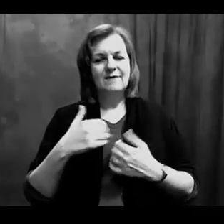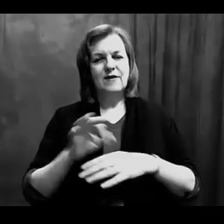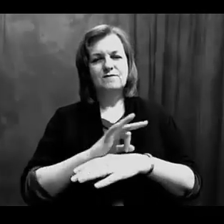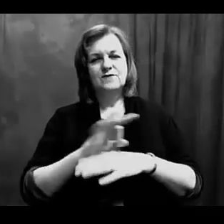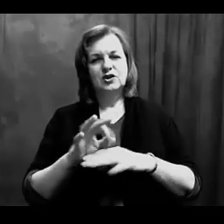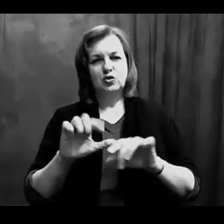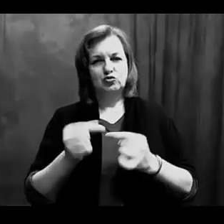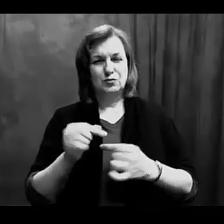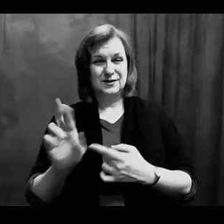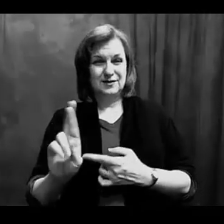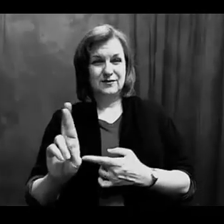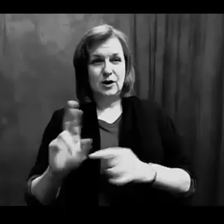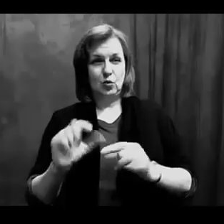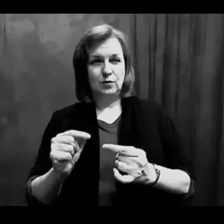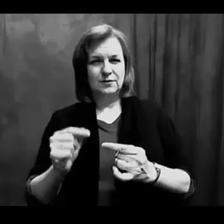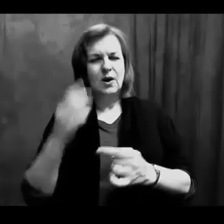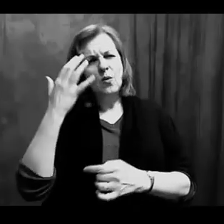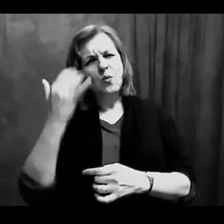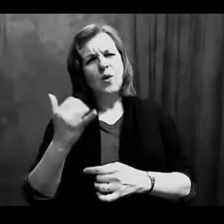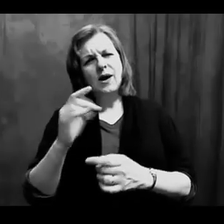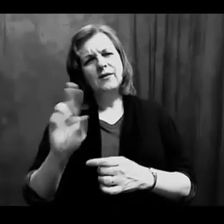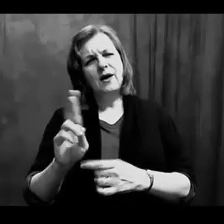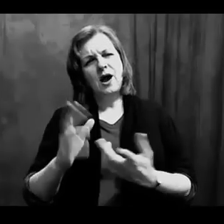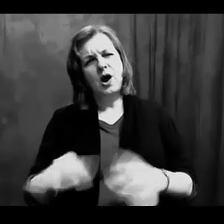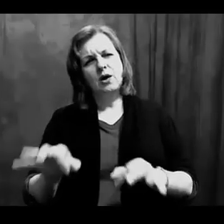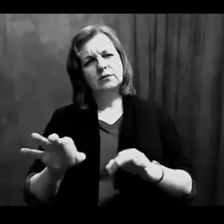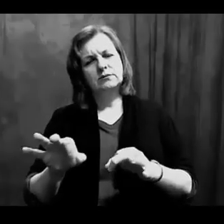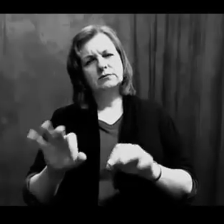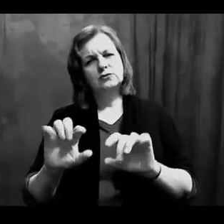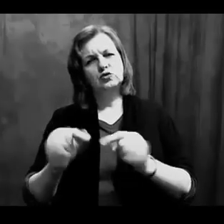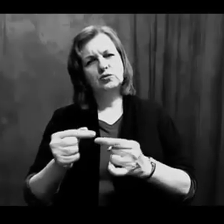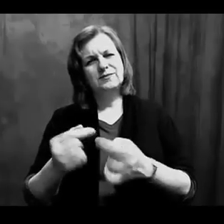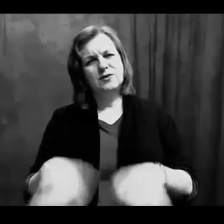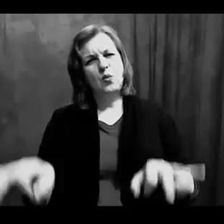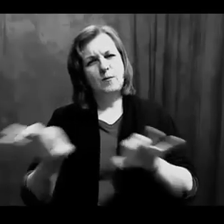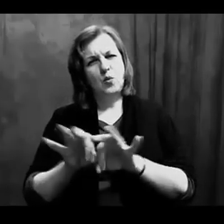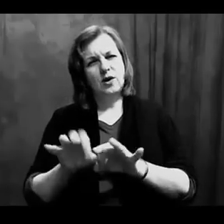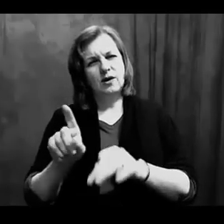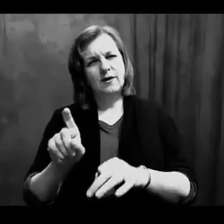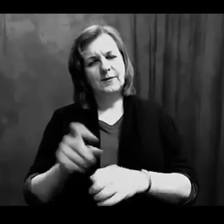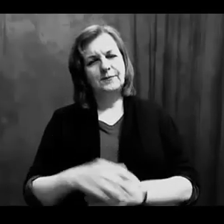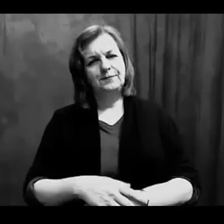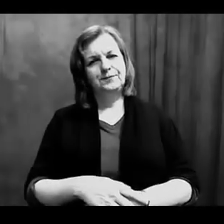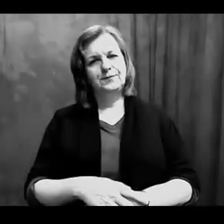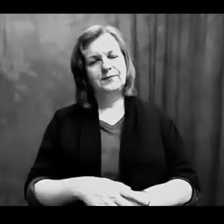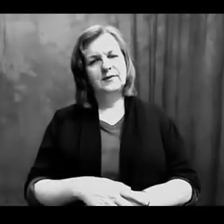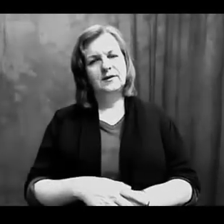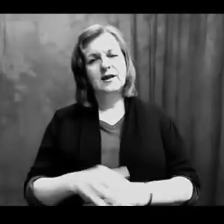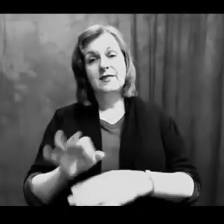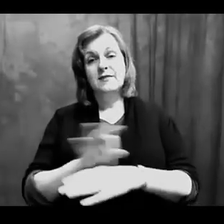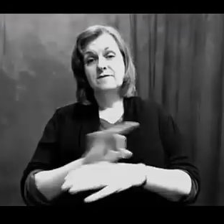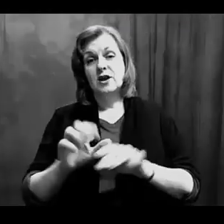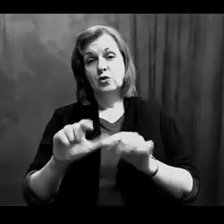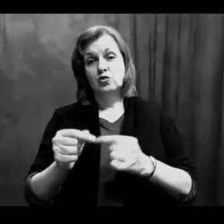are those functional groups again. Why did I tell you functional groups were so important?